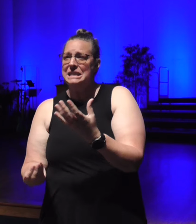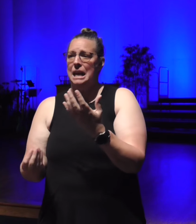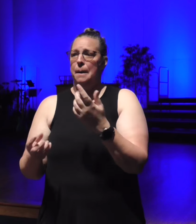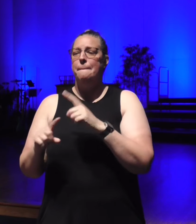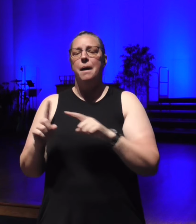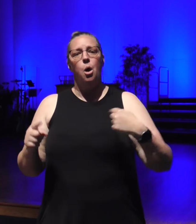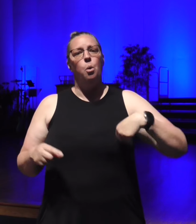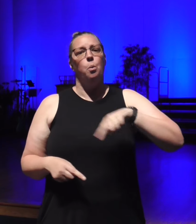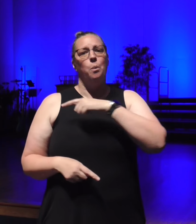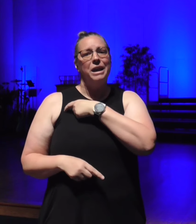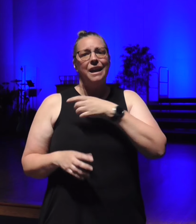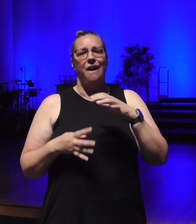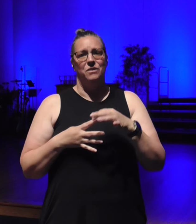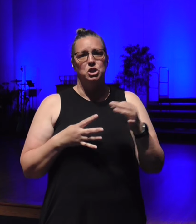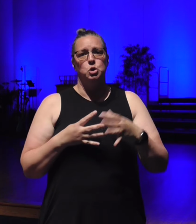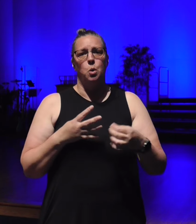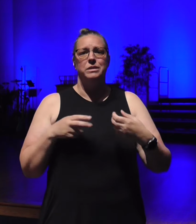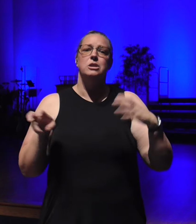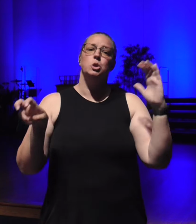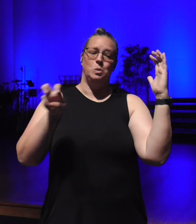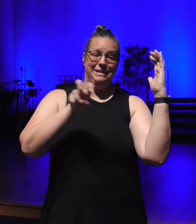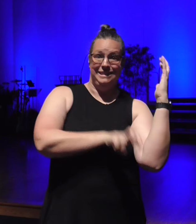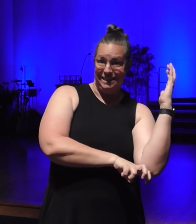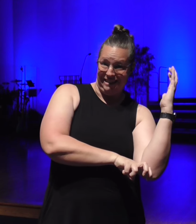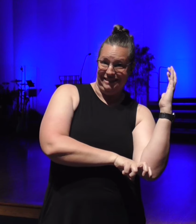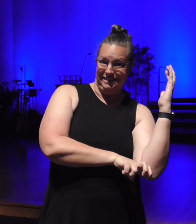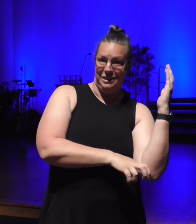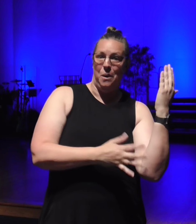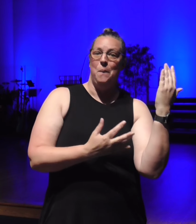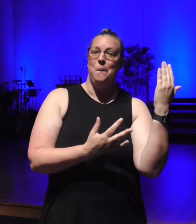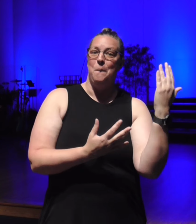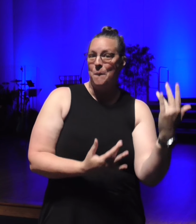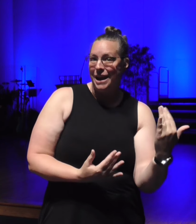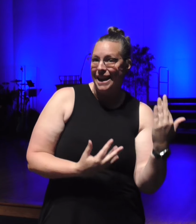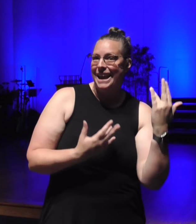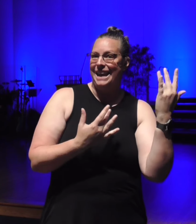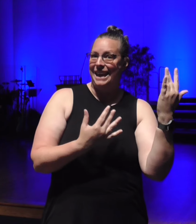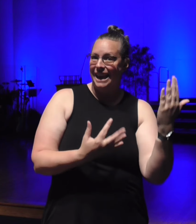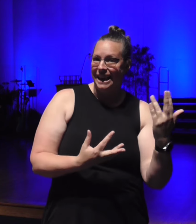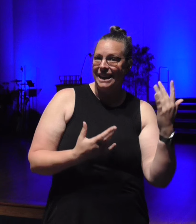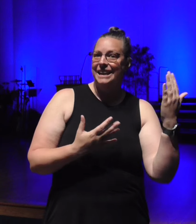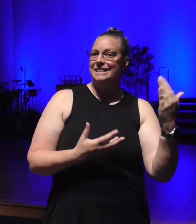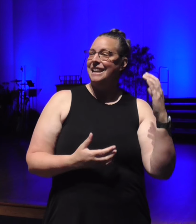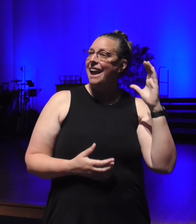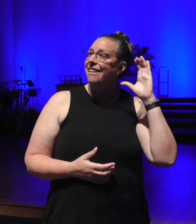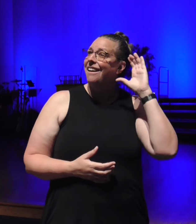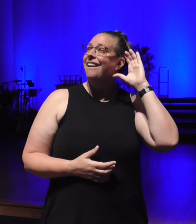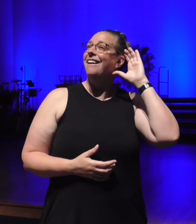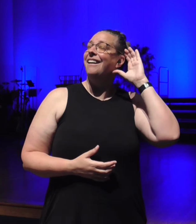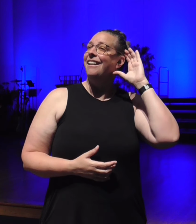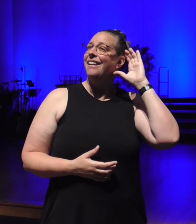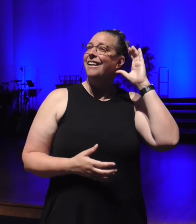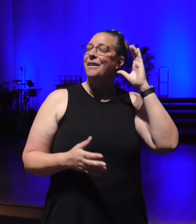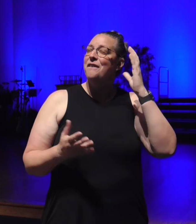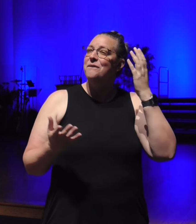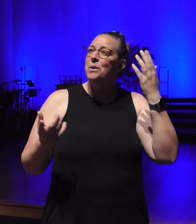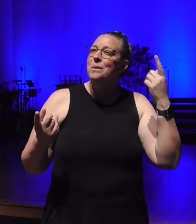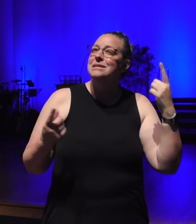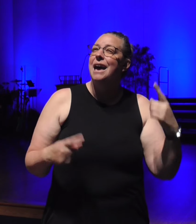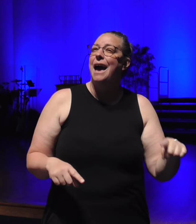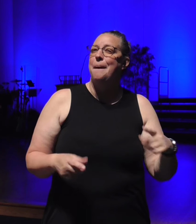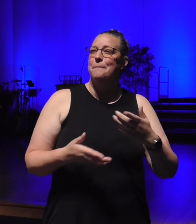to sit down and allow the ordinary to reveal its hidden